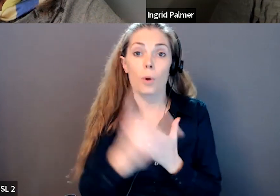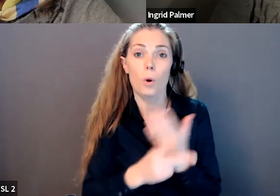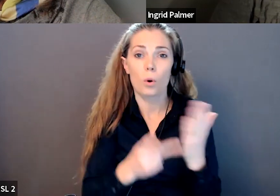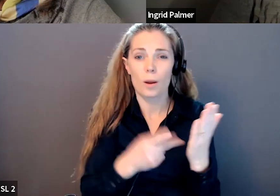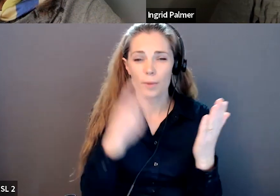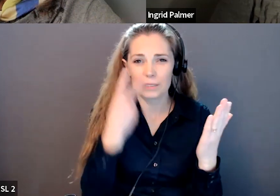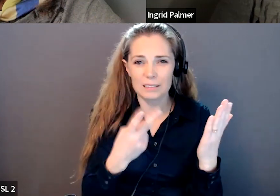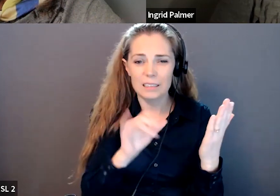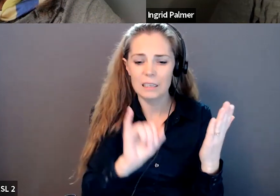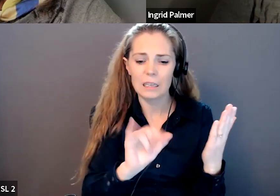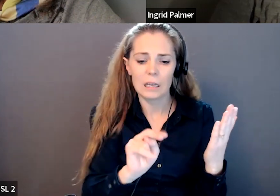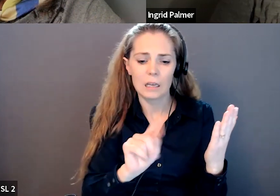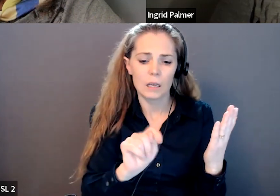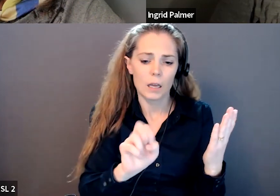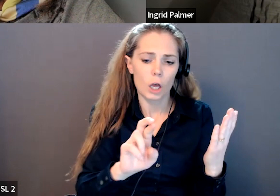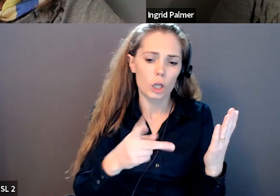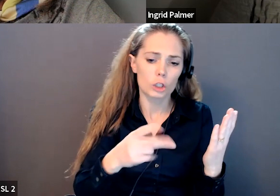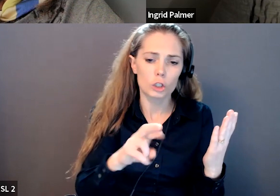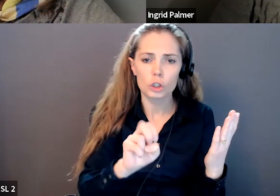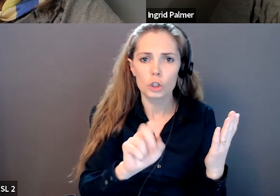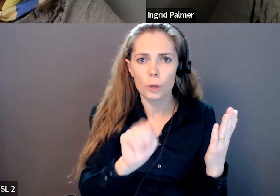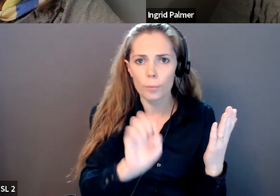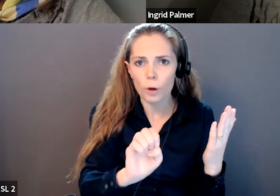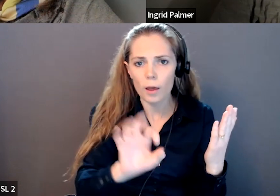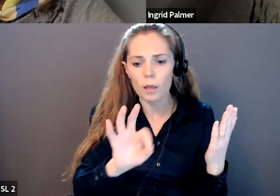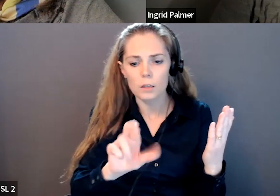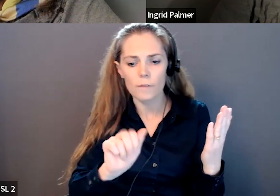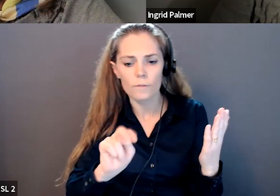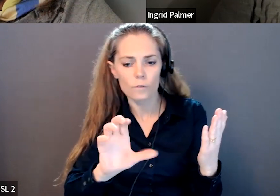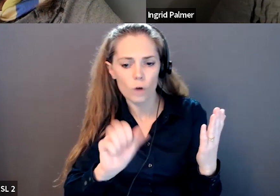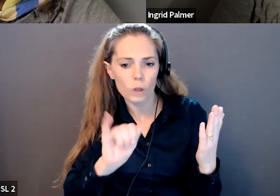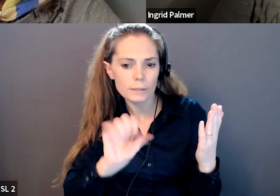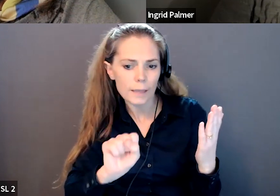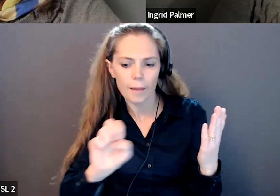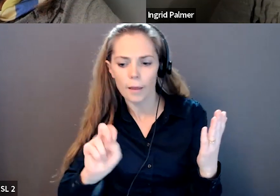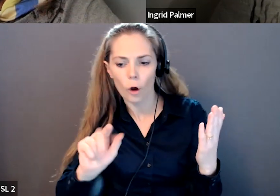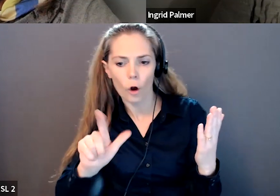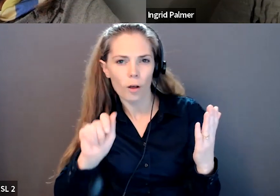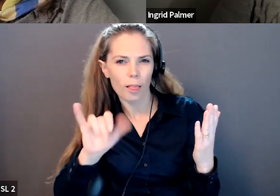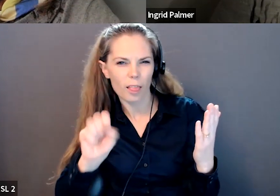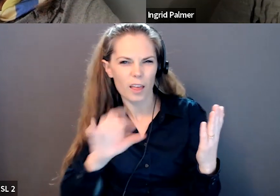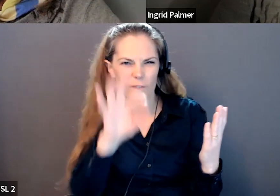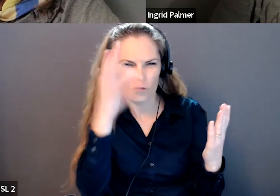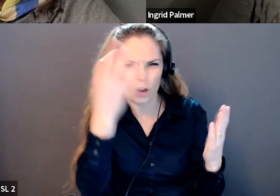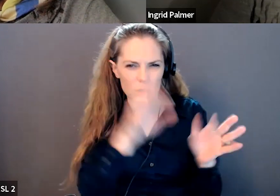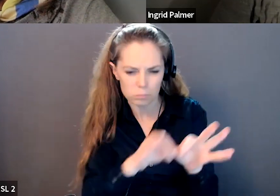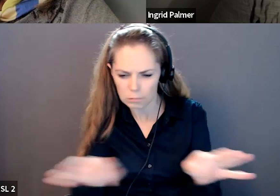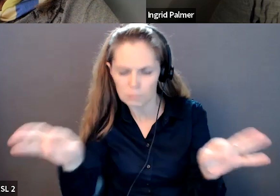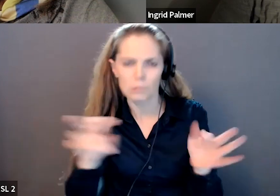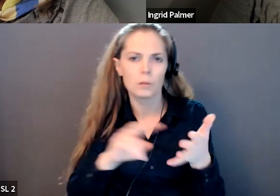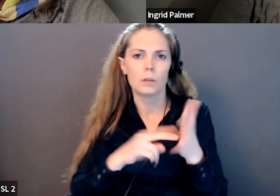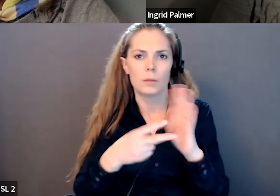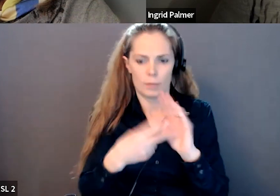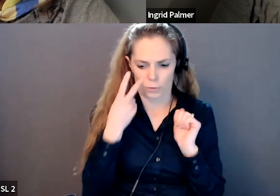à anglais seront disponibles. French to English interpreters will be available.